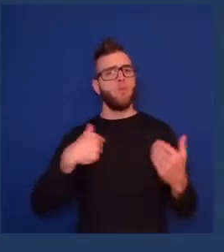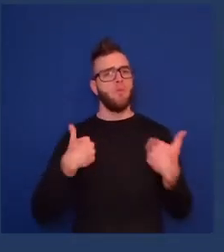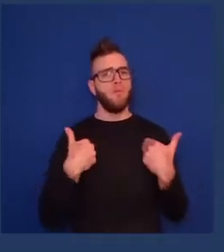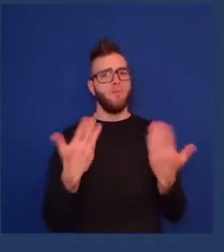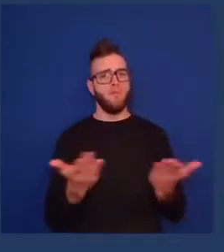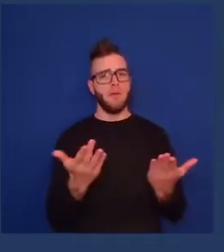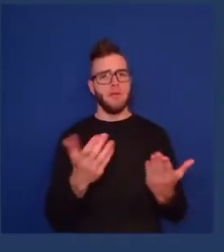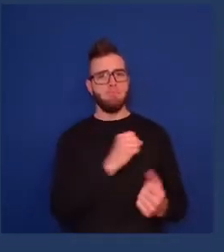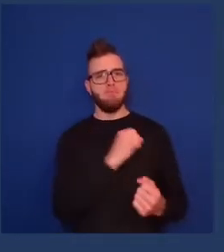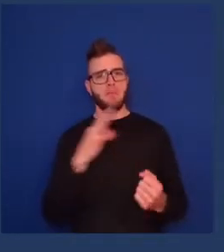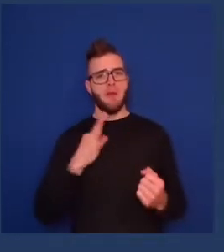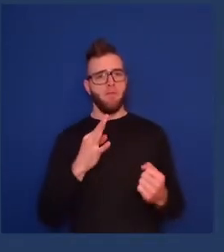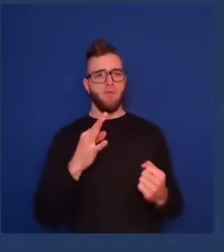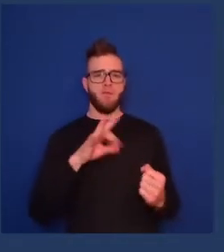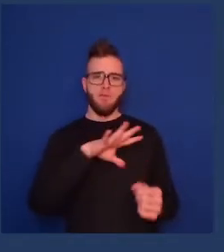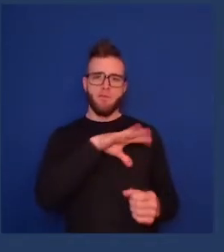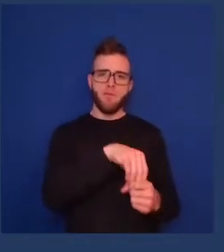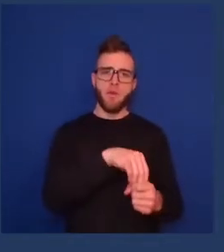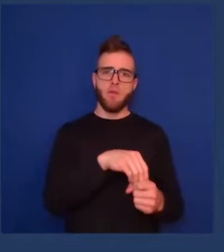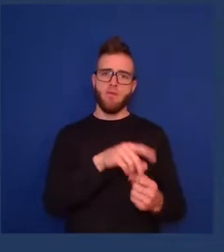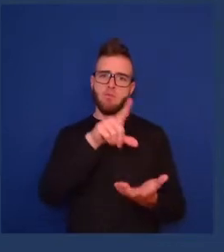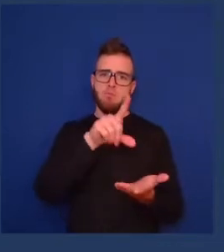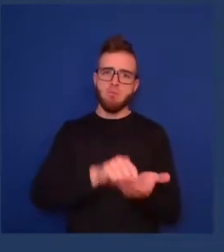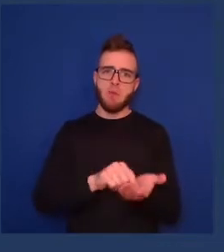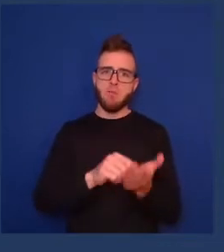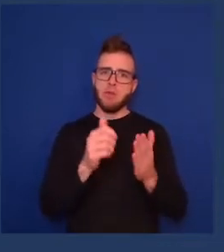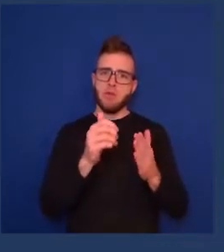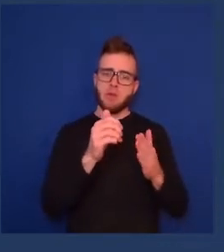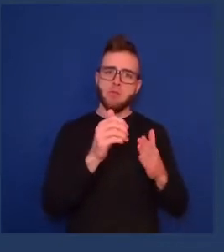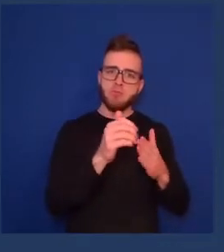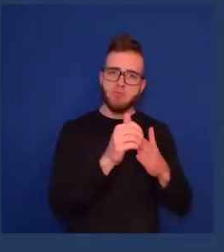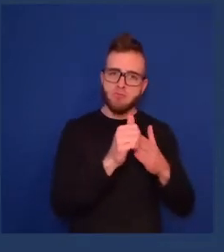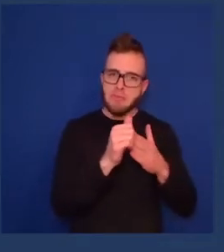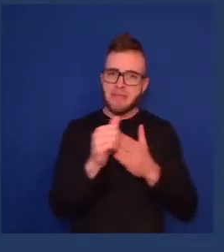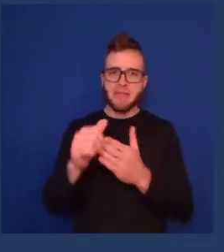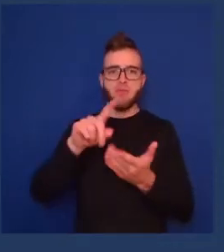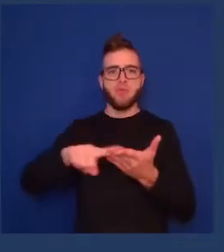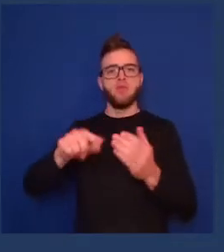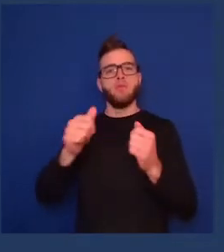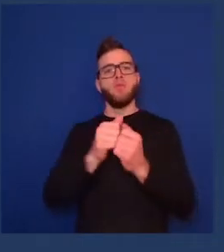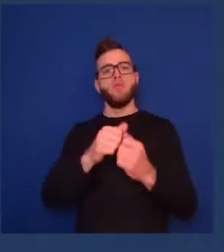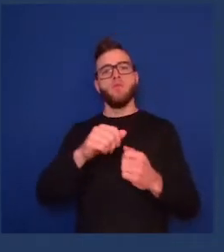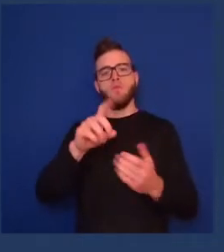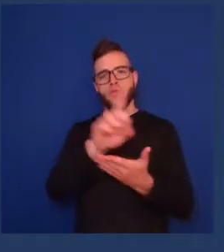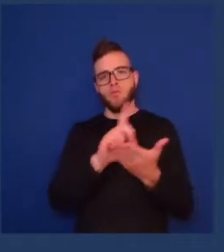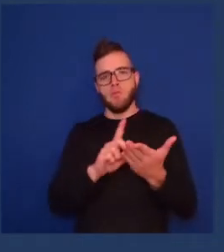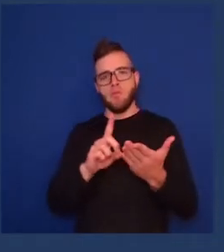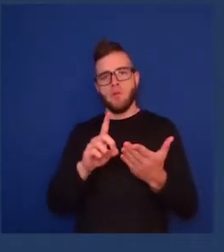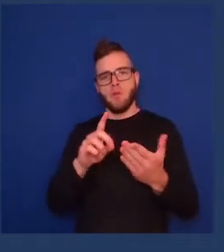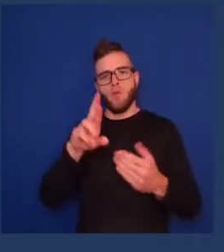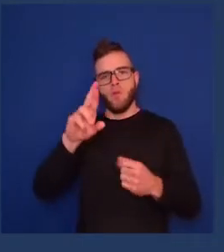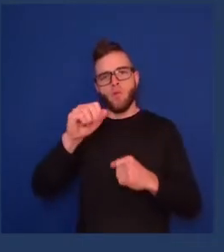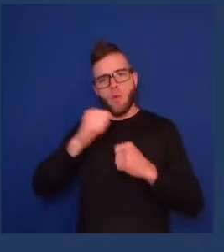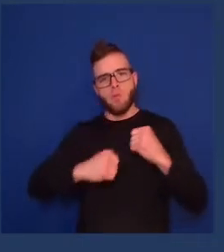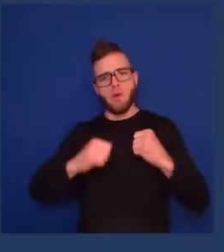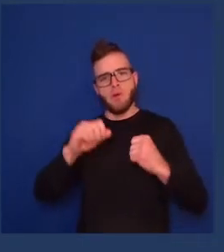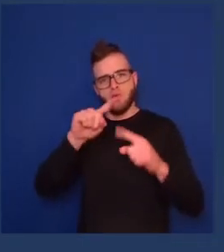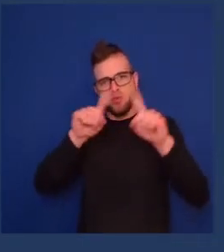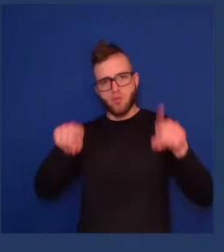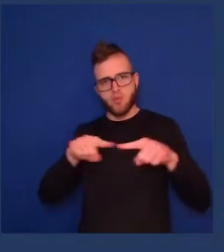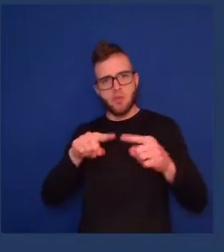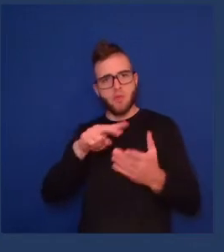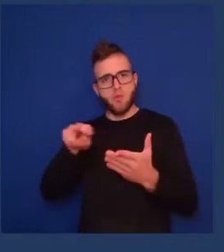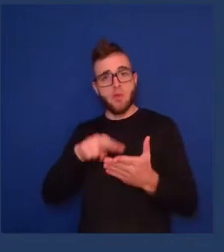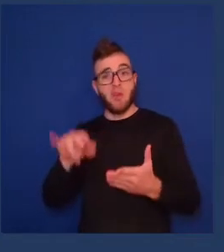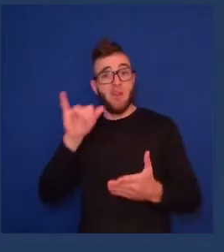historical example of that kind of impact, we have faculty who help publish and do the research to guide the design of mobile screen